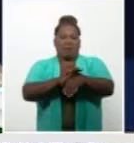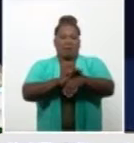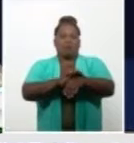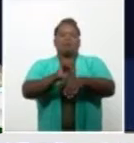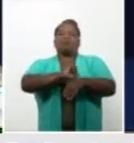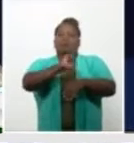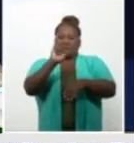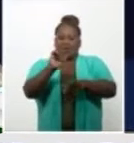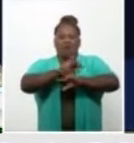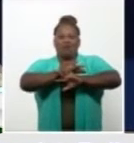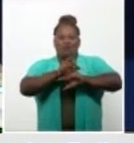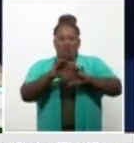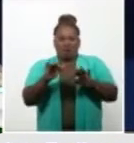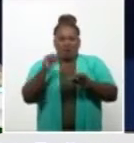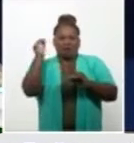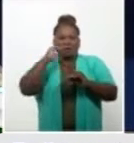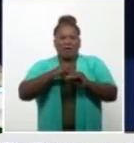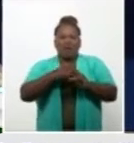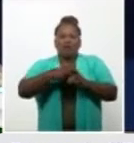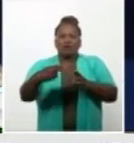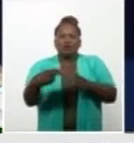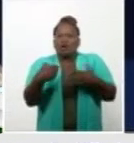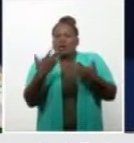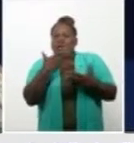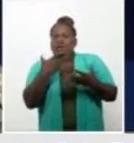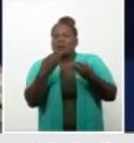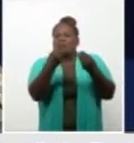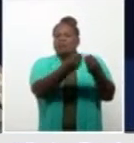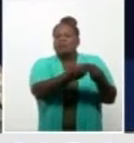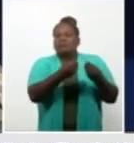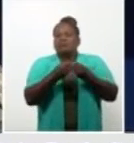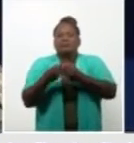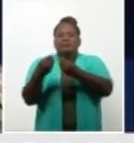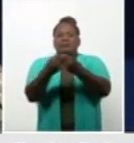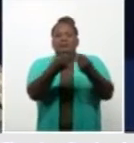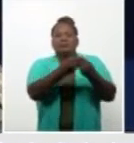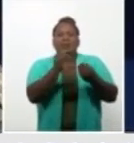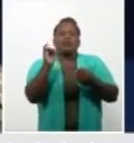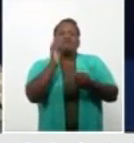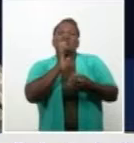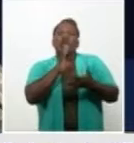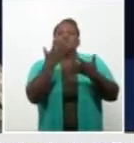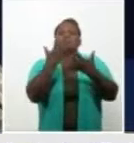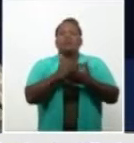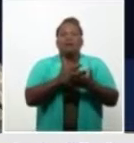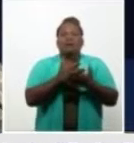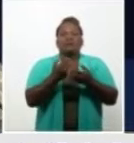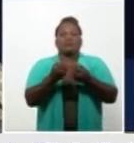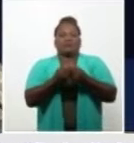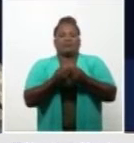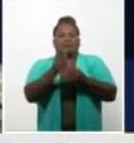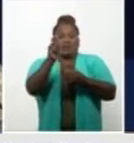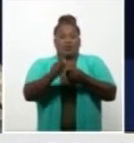cases. The identification of all sources of infection was attained,